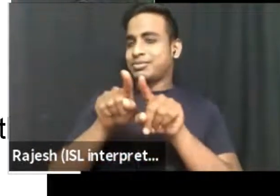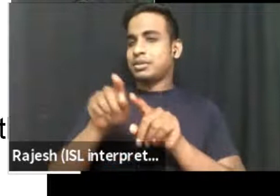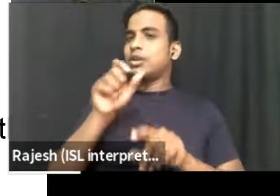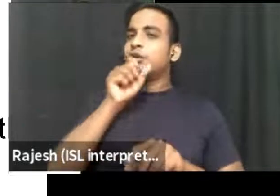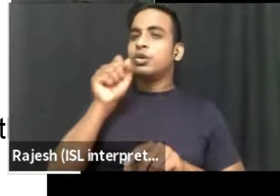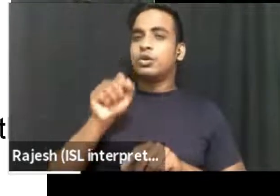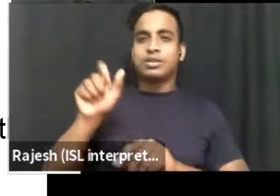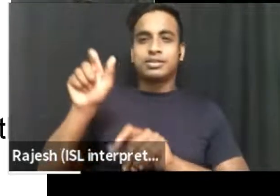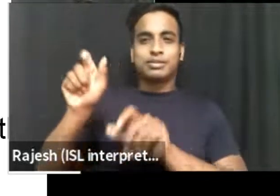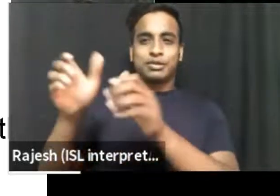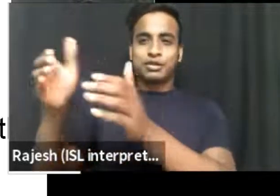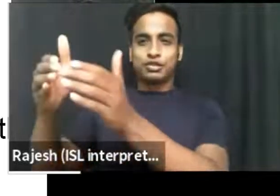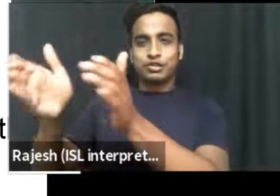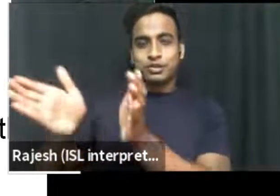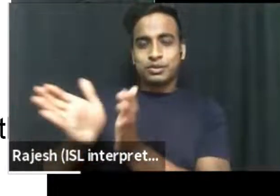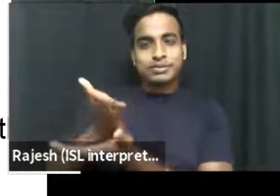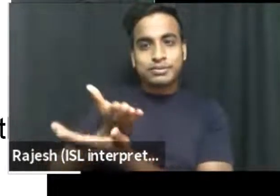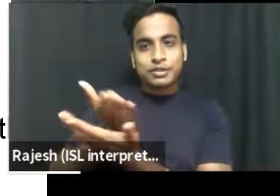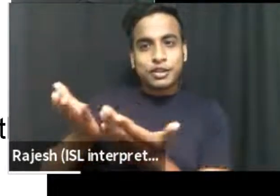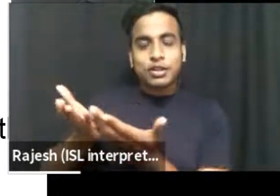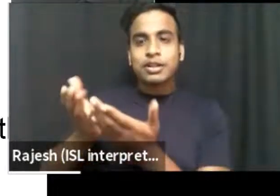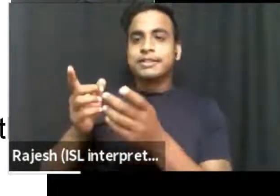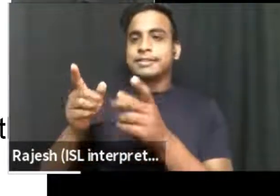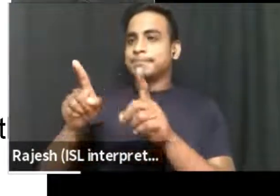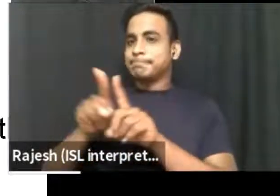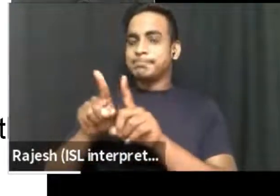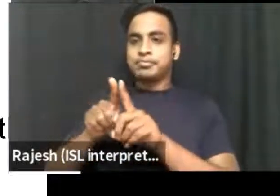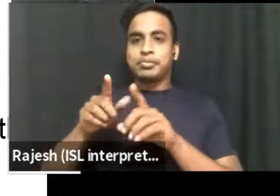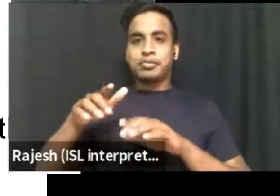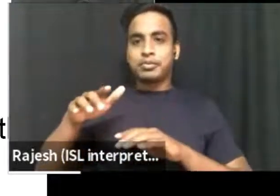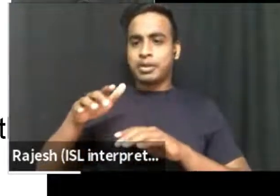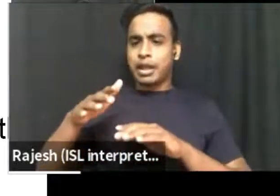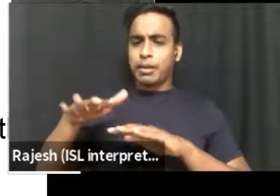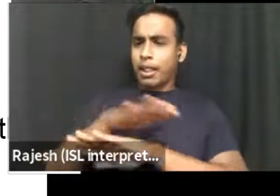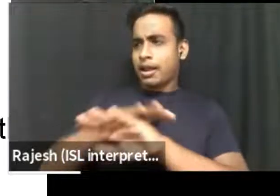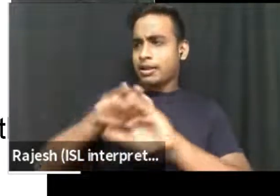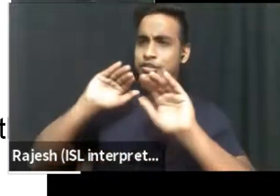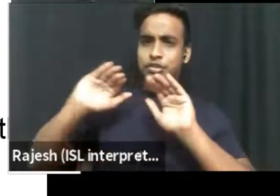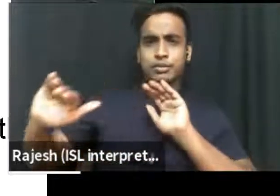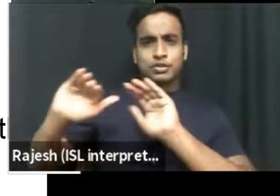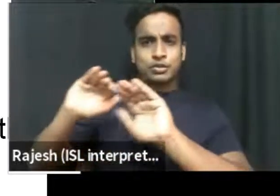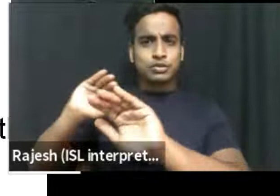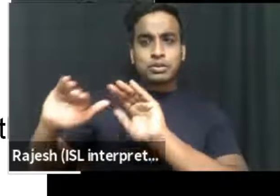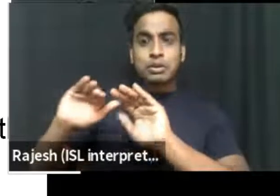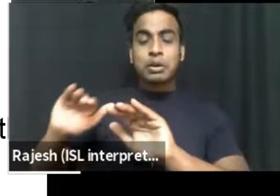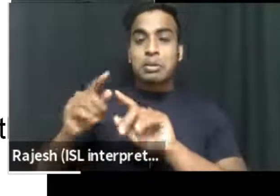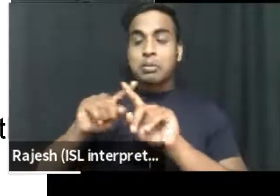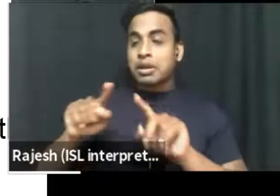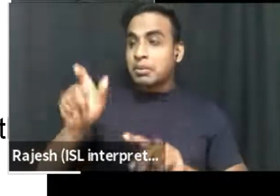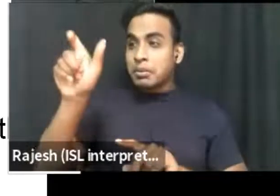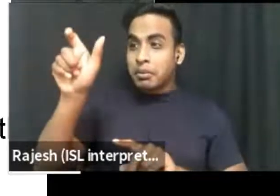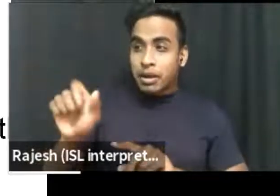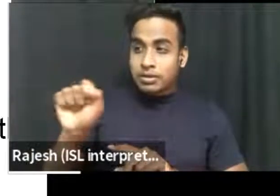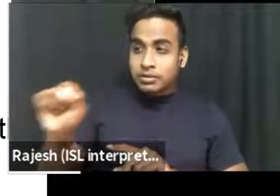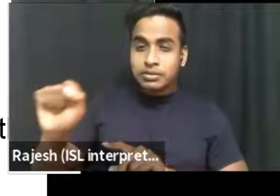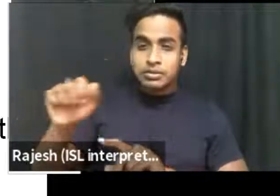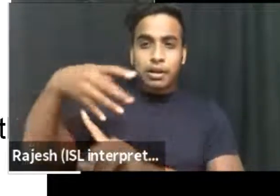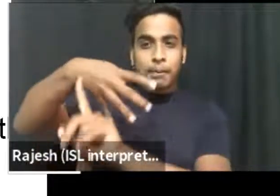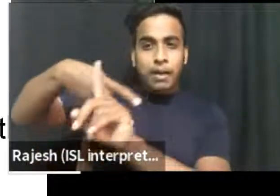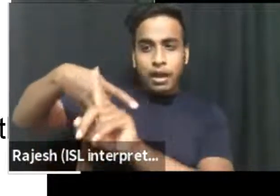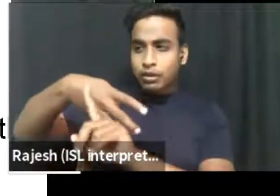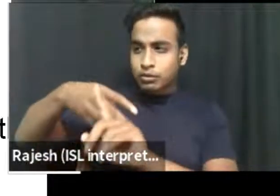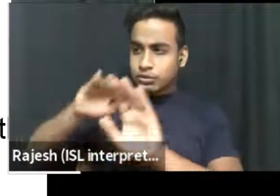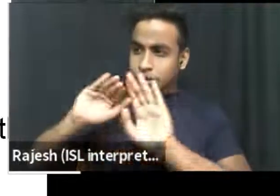where everything is made for older people, but not looking at the individual context and needs of the